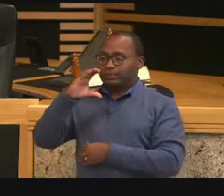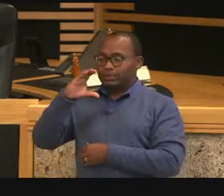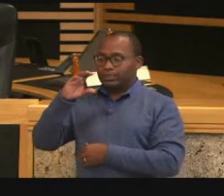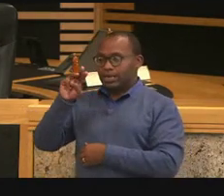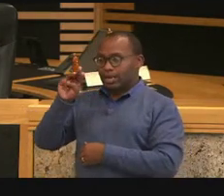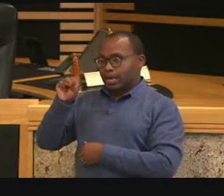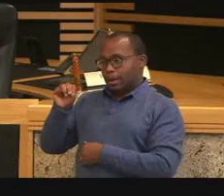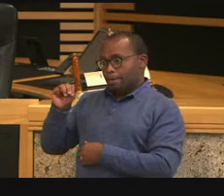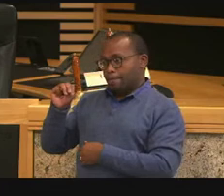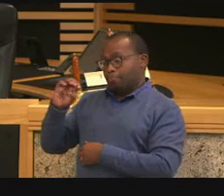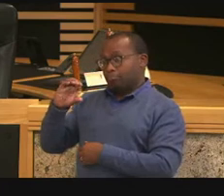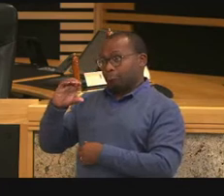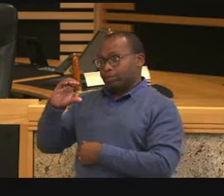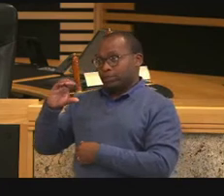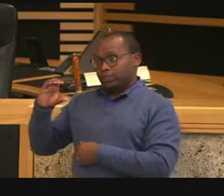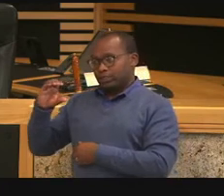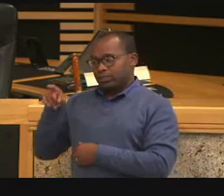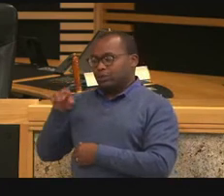Second Management Centers,